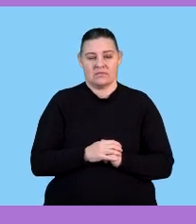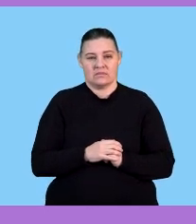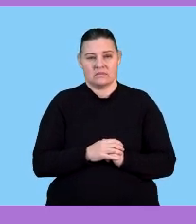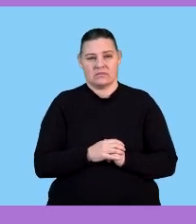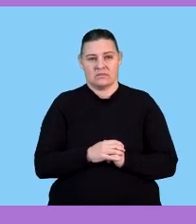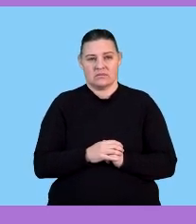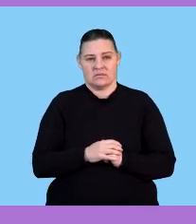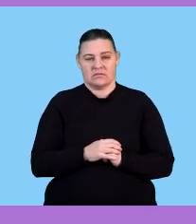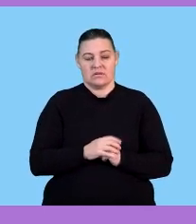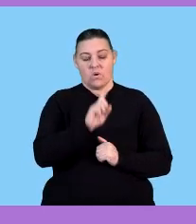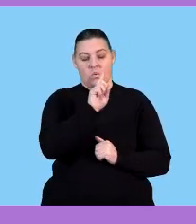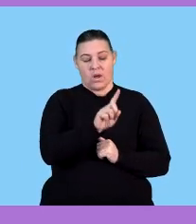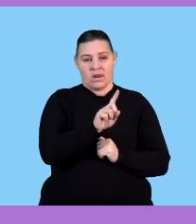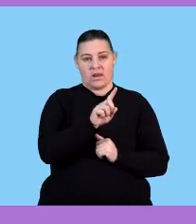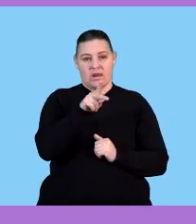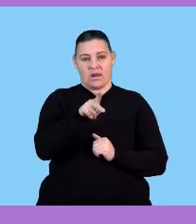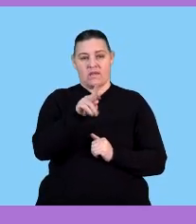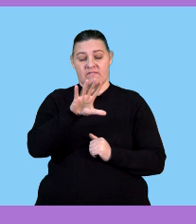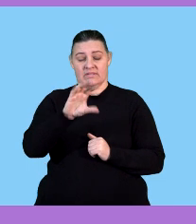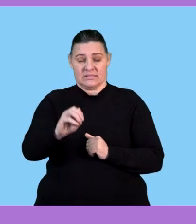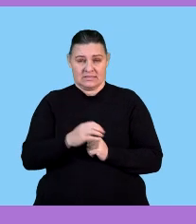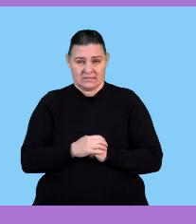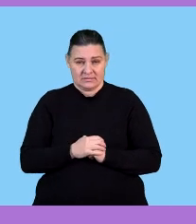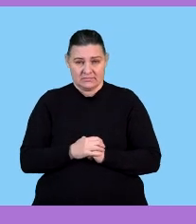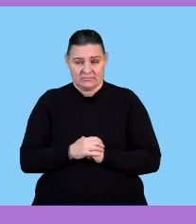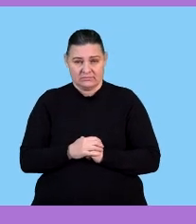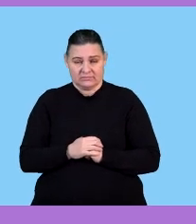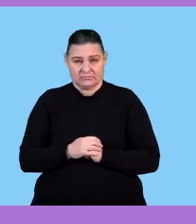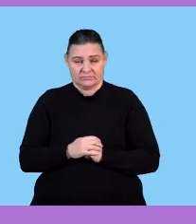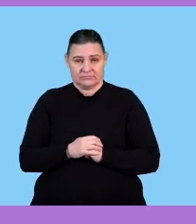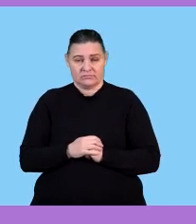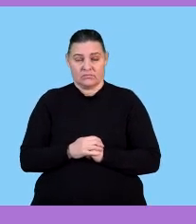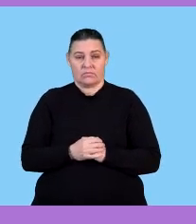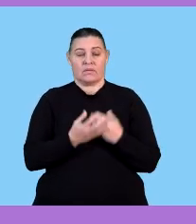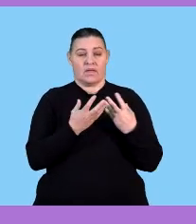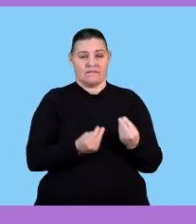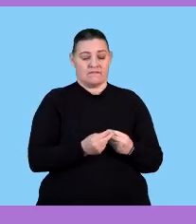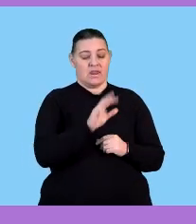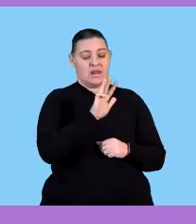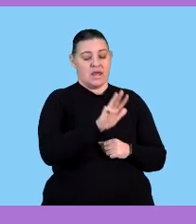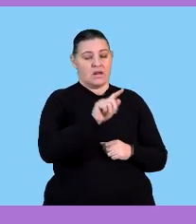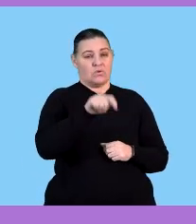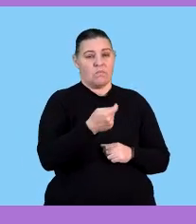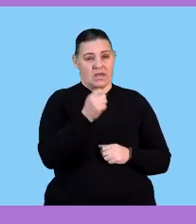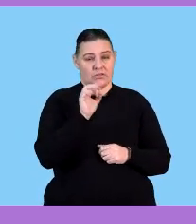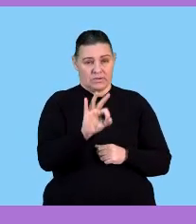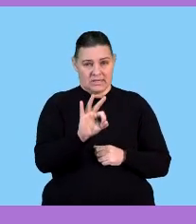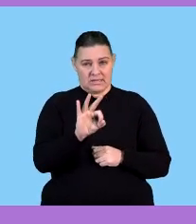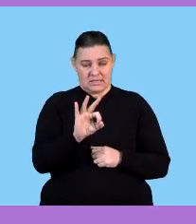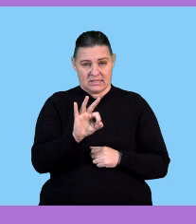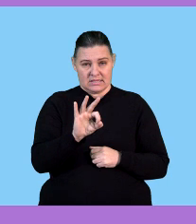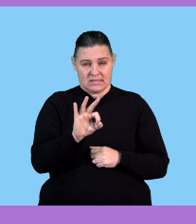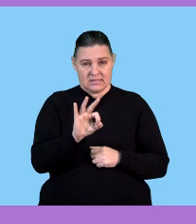and then here we go, 1:50. That's my scale. All right, we've got